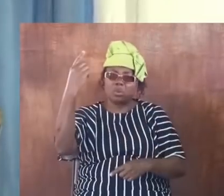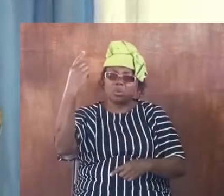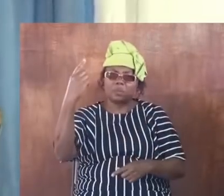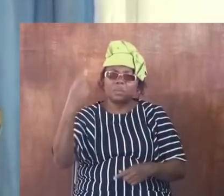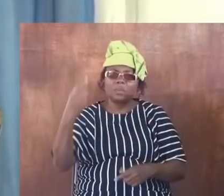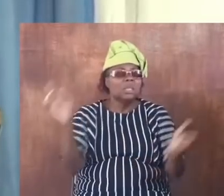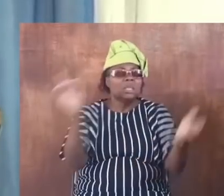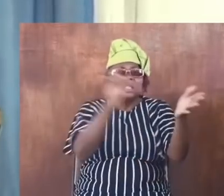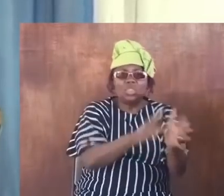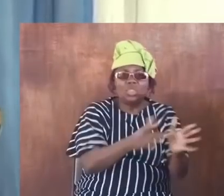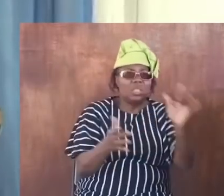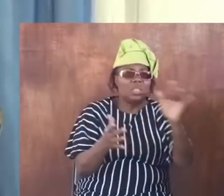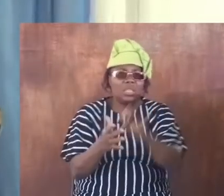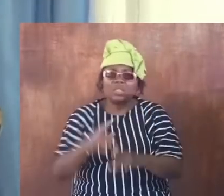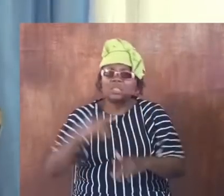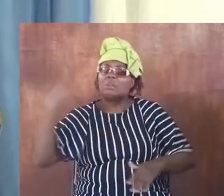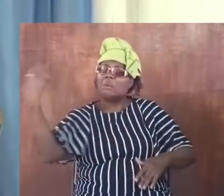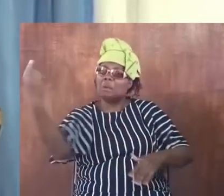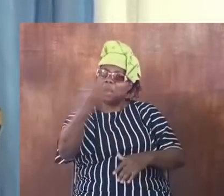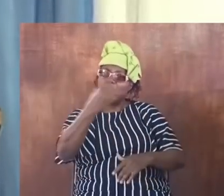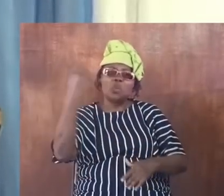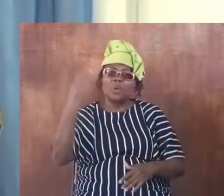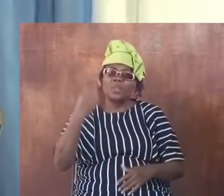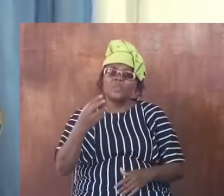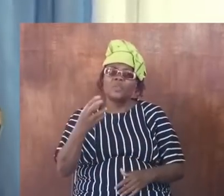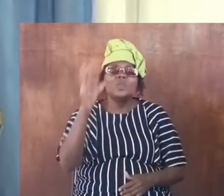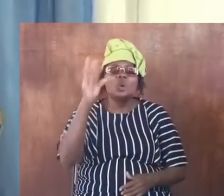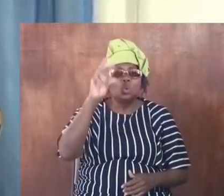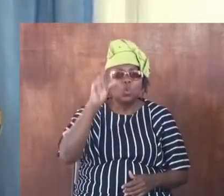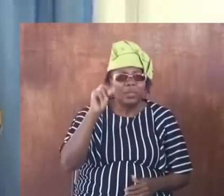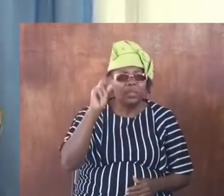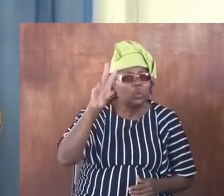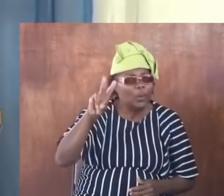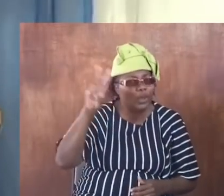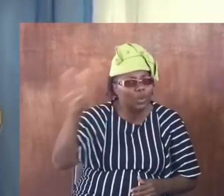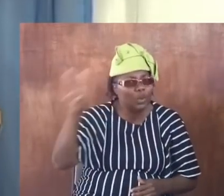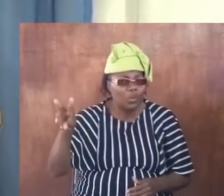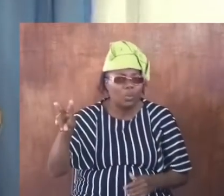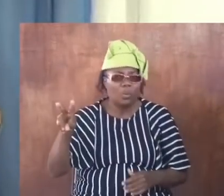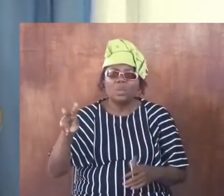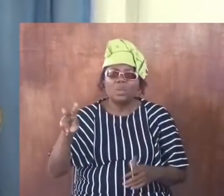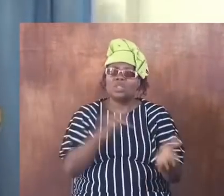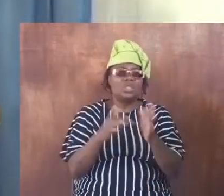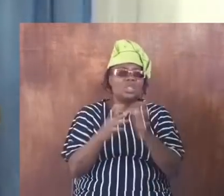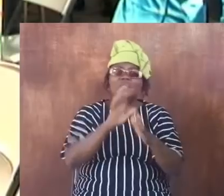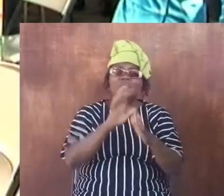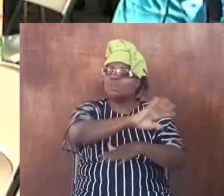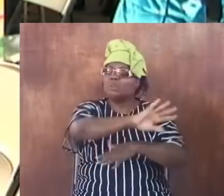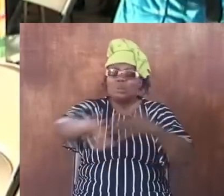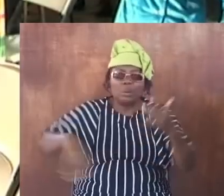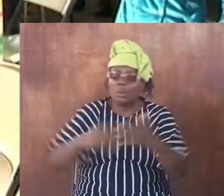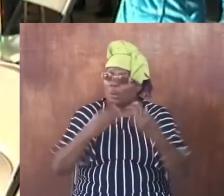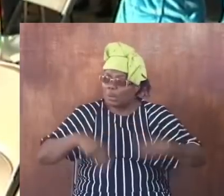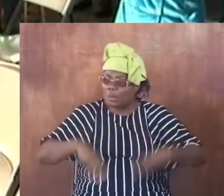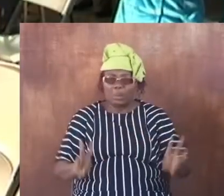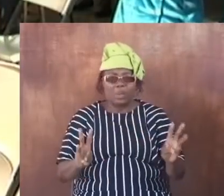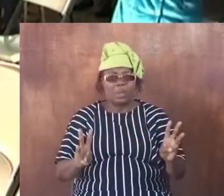that Jesus all the way? For 2022, Jesus all the way.